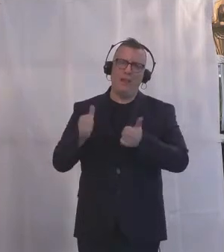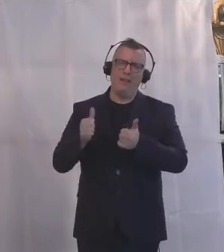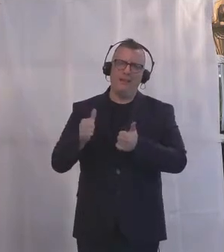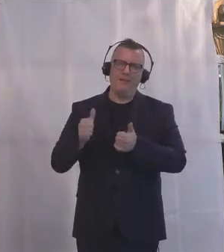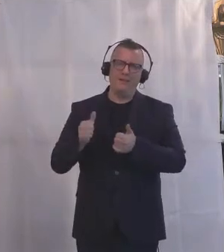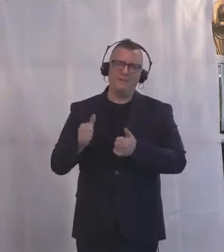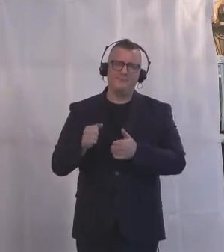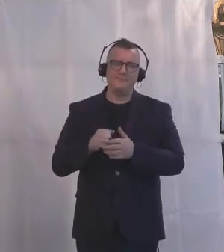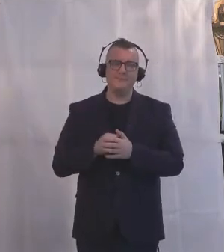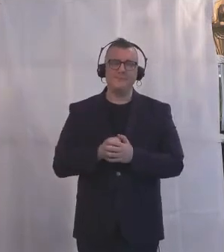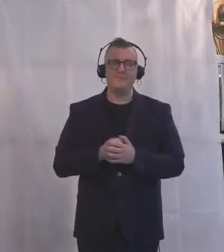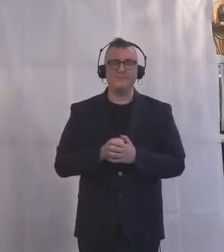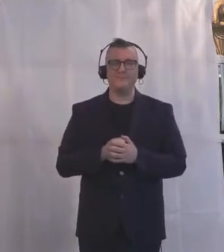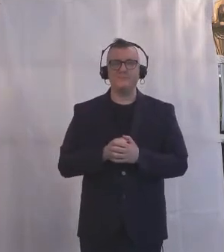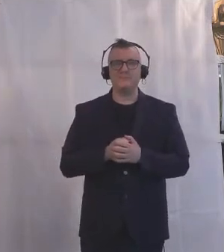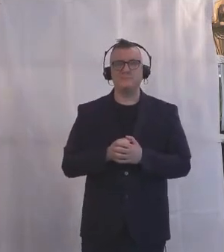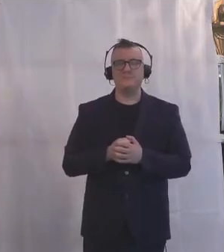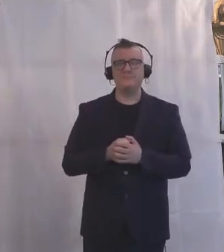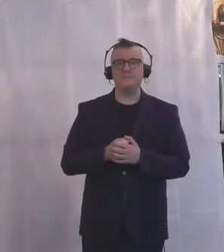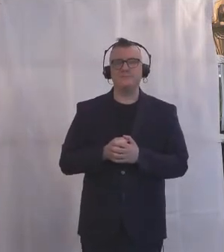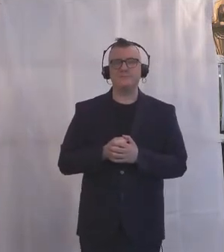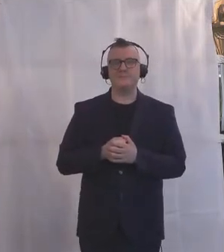have a